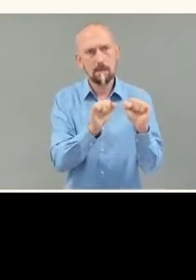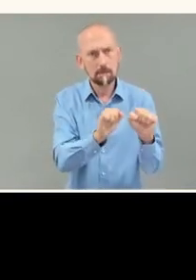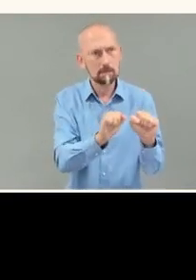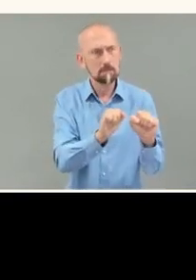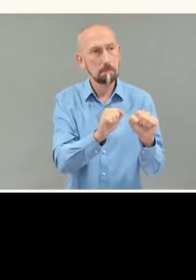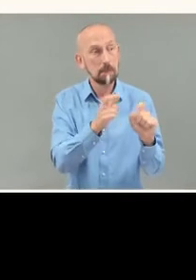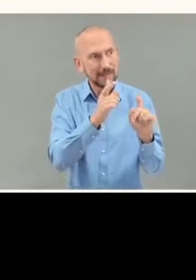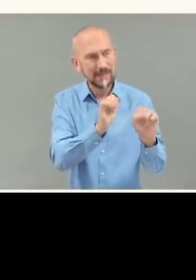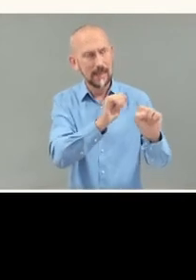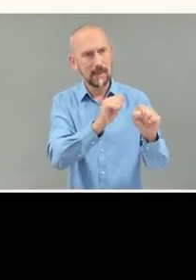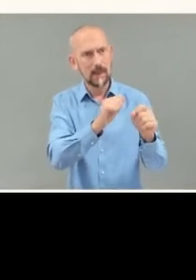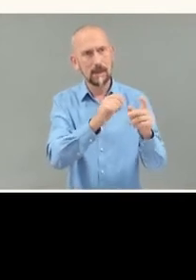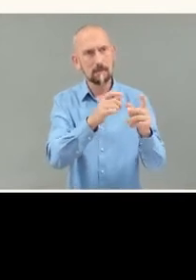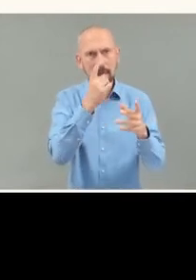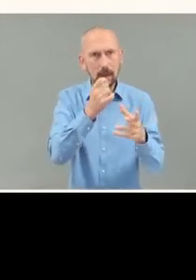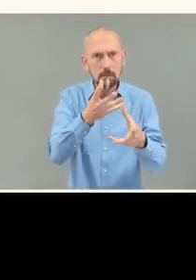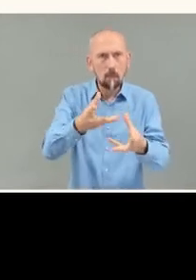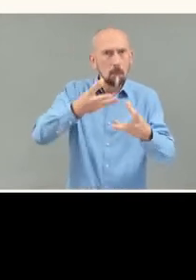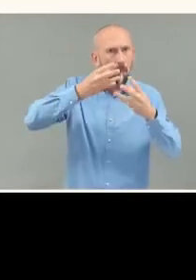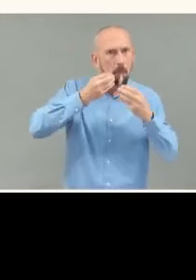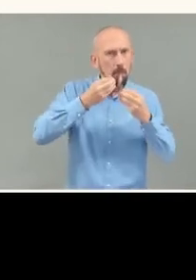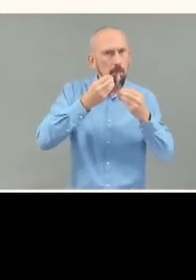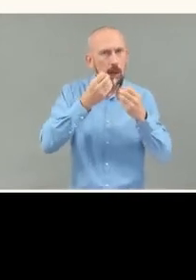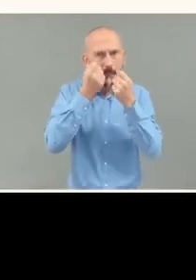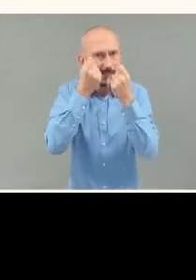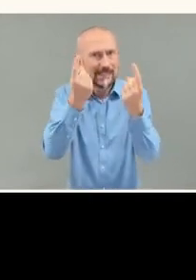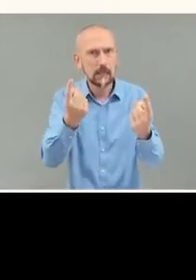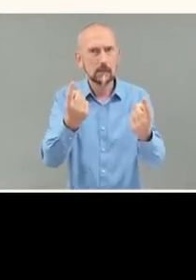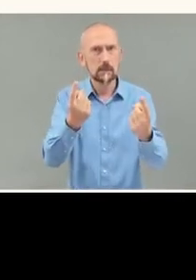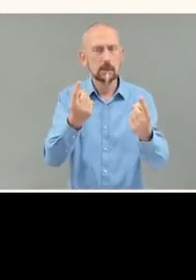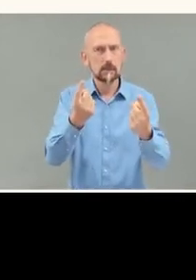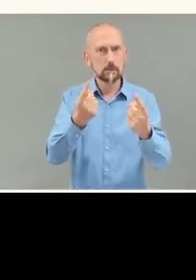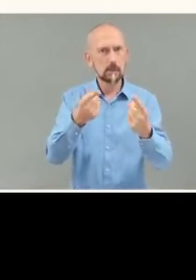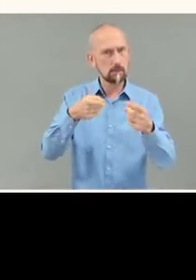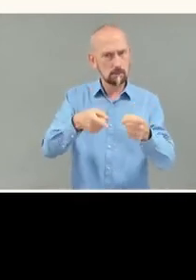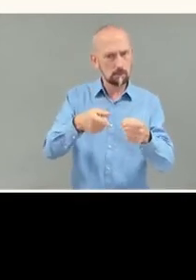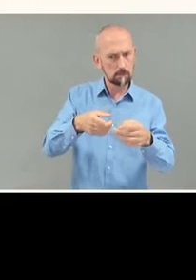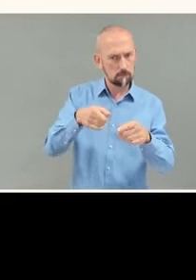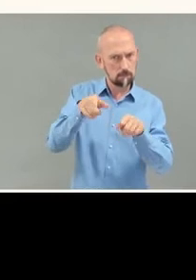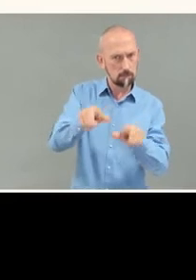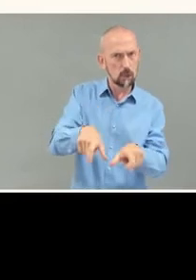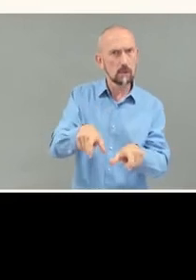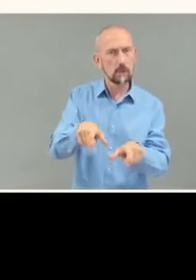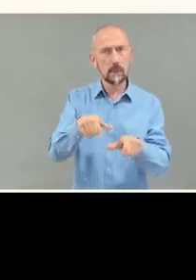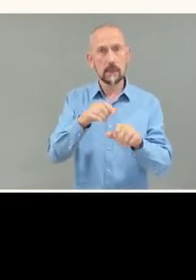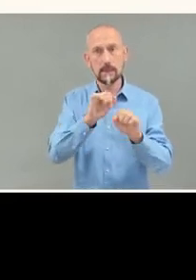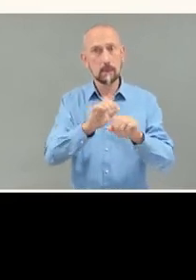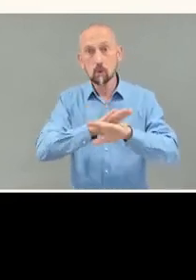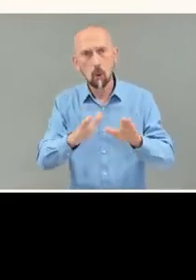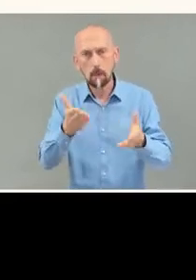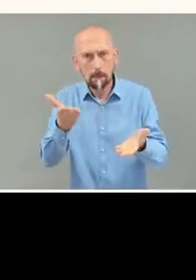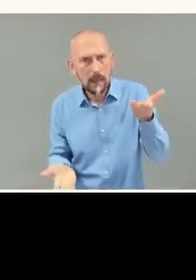through experience of the service and the use of non-biased rapport building, their question techniques,